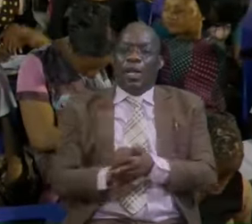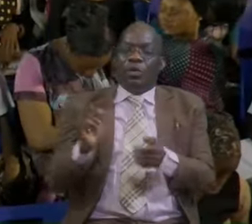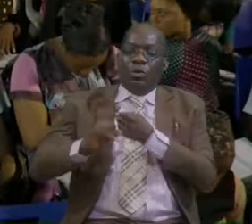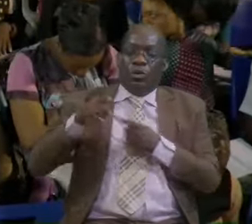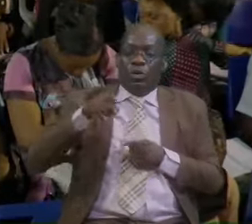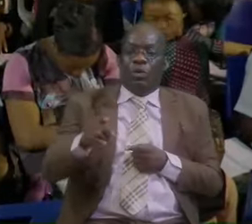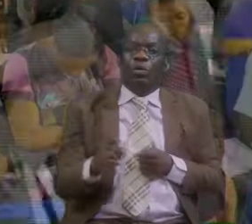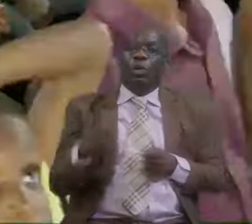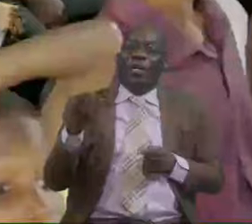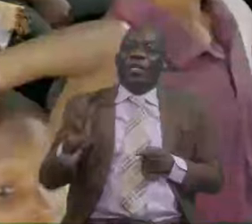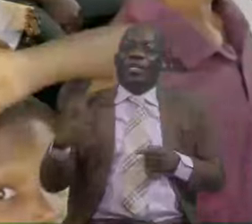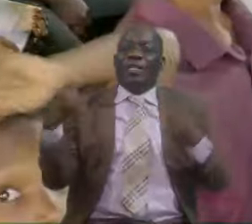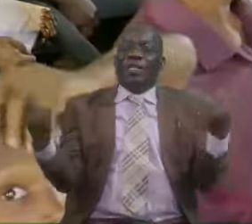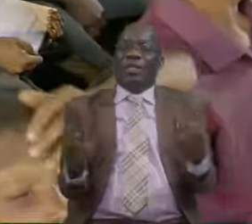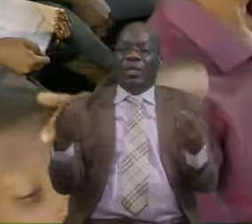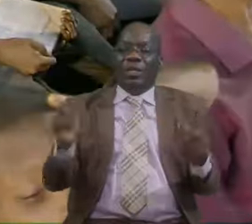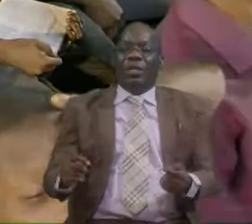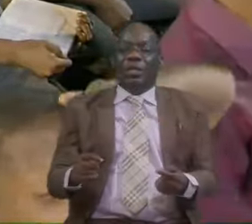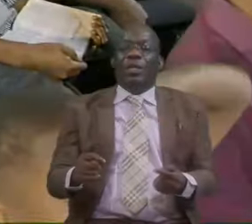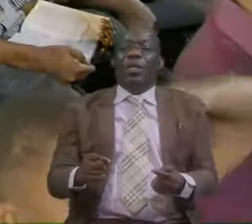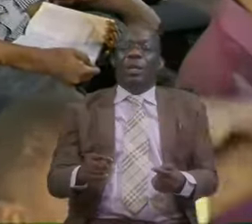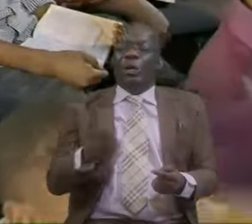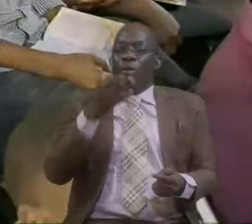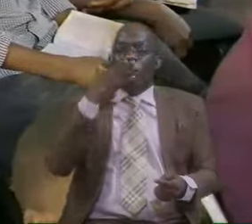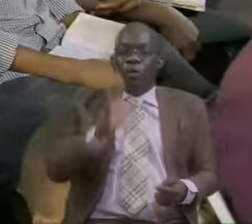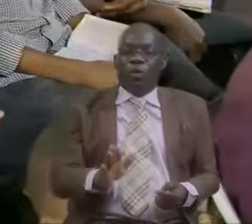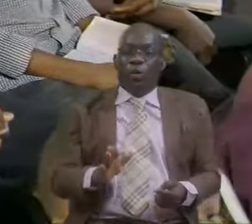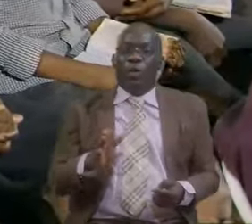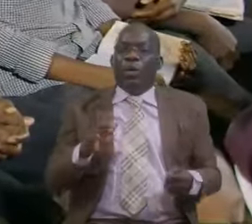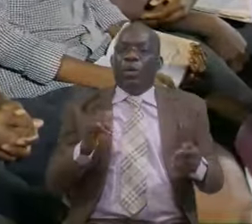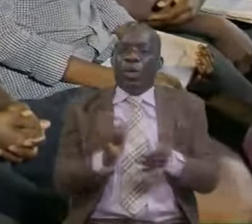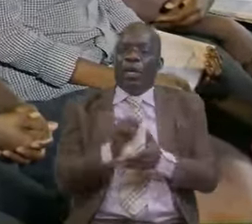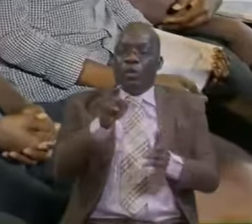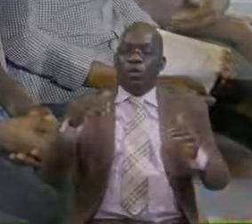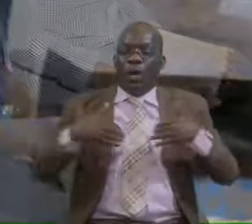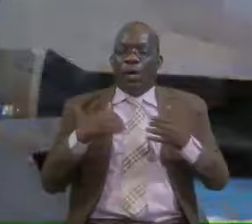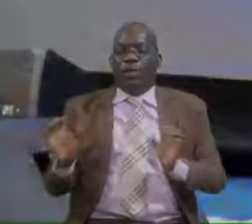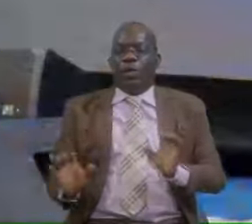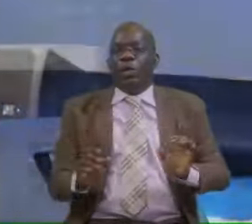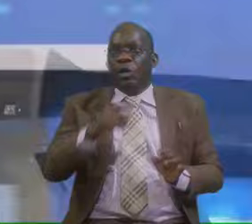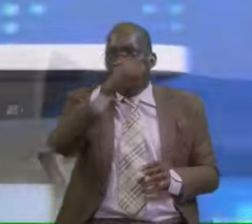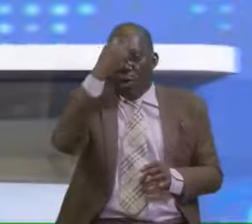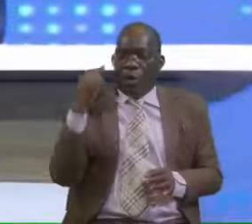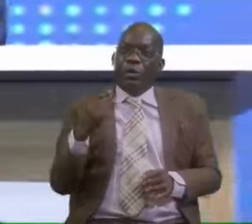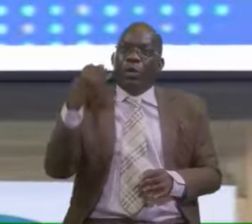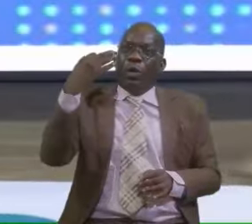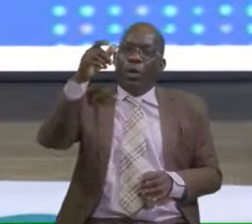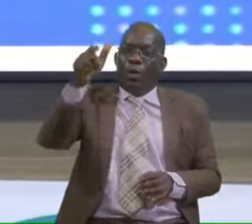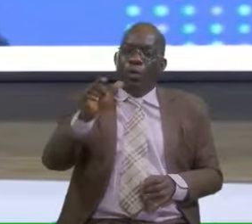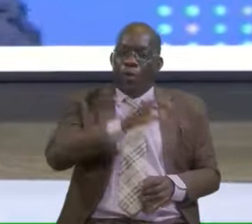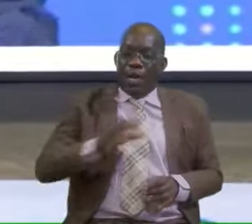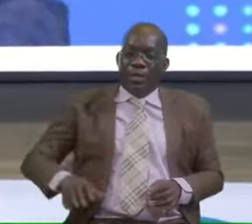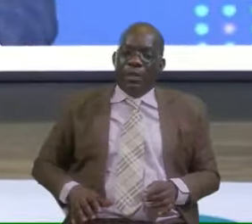The trespasses and the sins and the evil you have done because of Christ, the